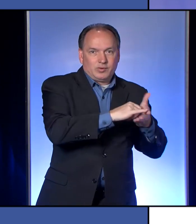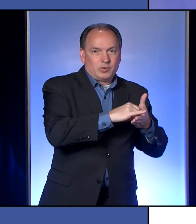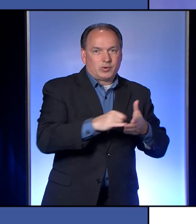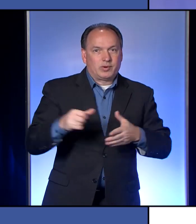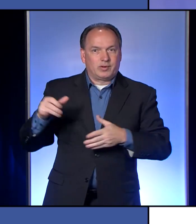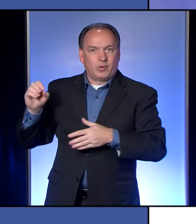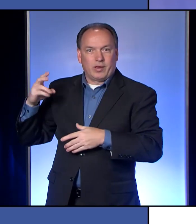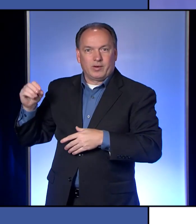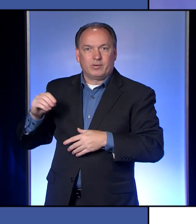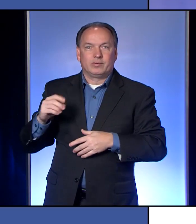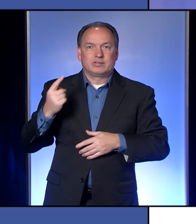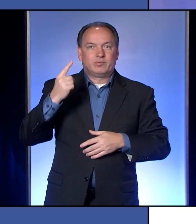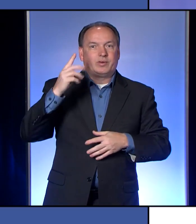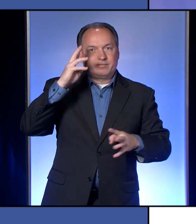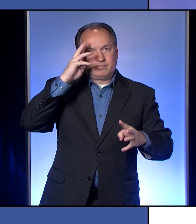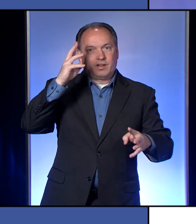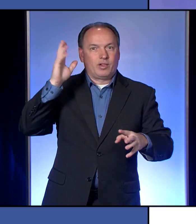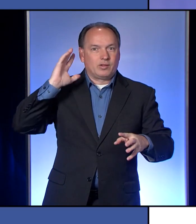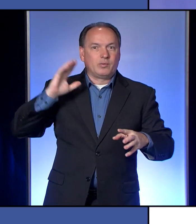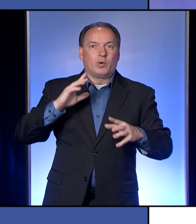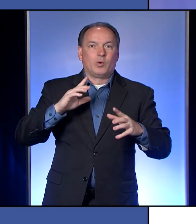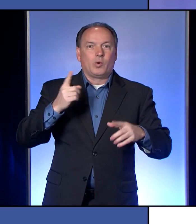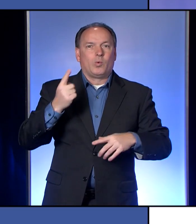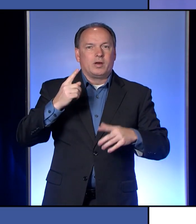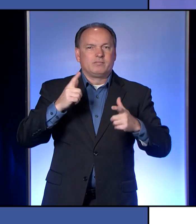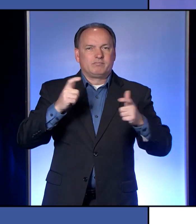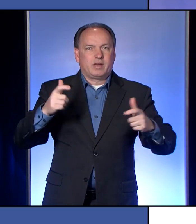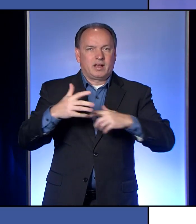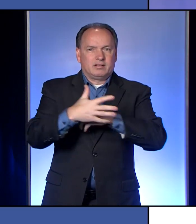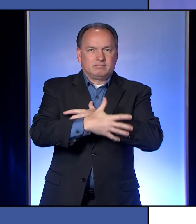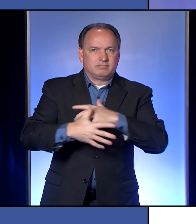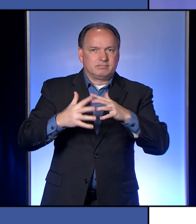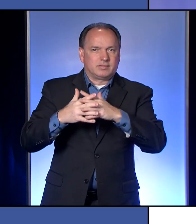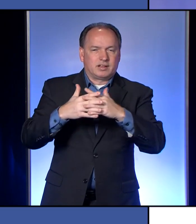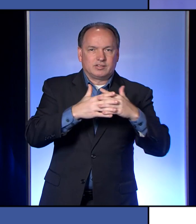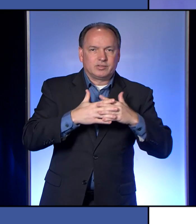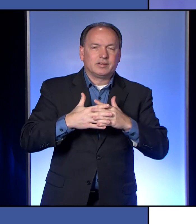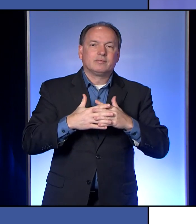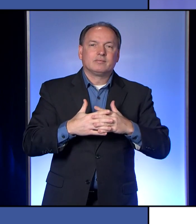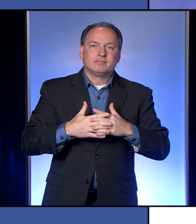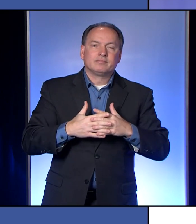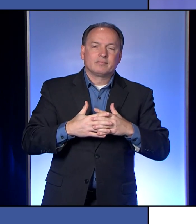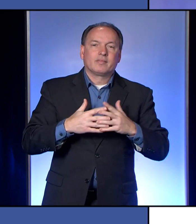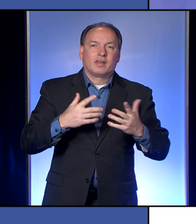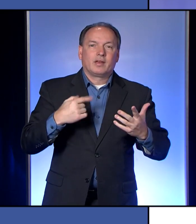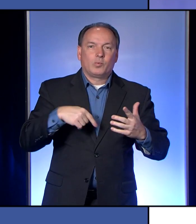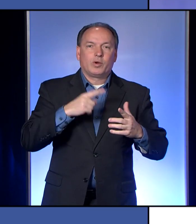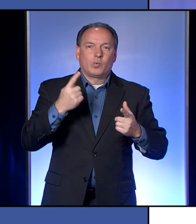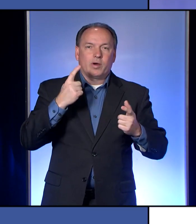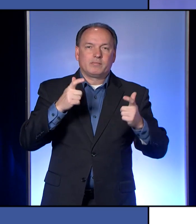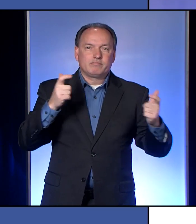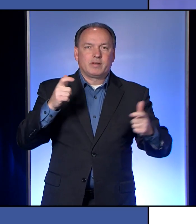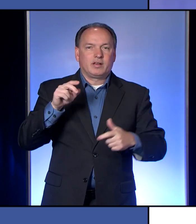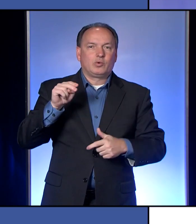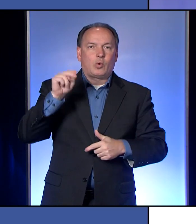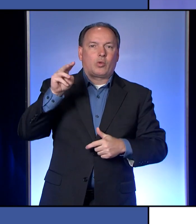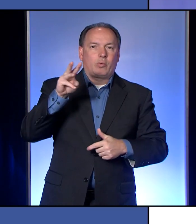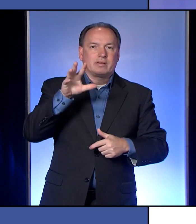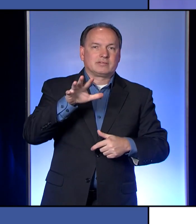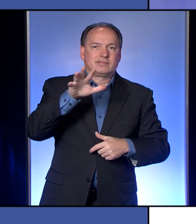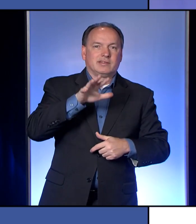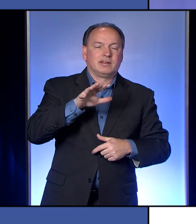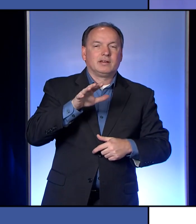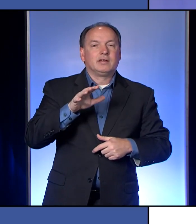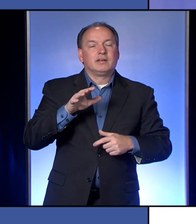time ago. And as we know, we're really all one big country, right? And just as we're one big state. And we're one big region up here of really